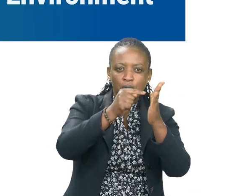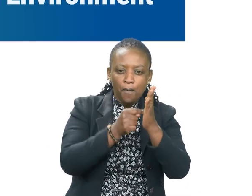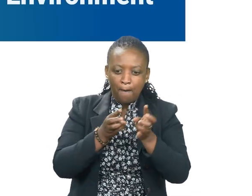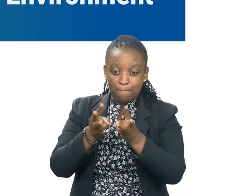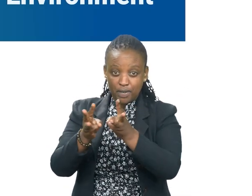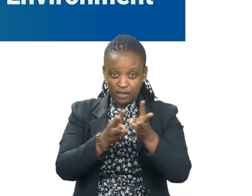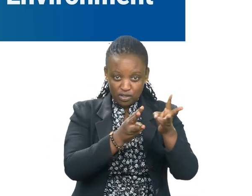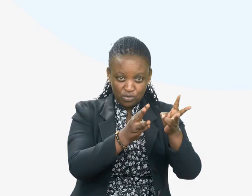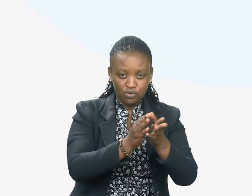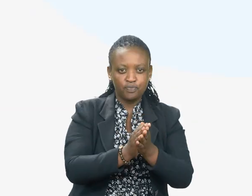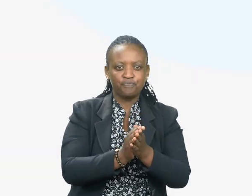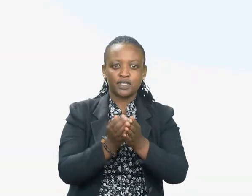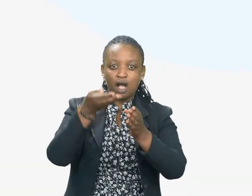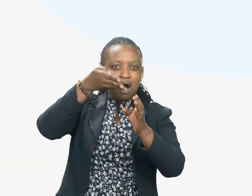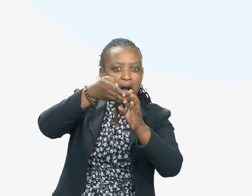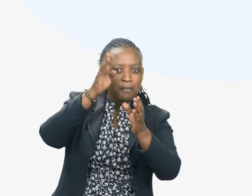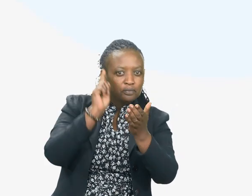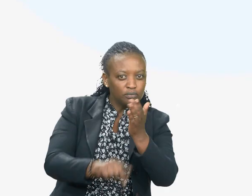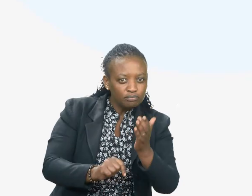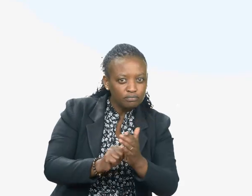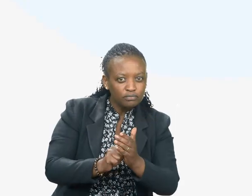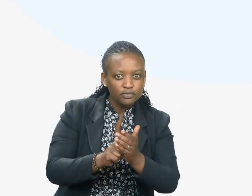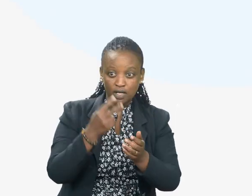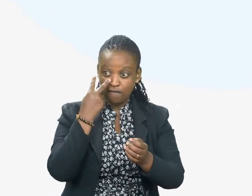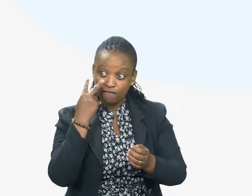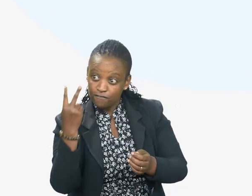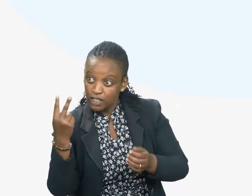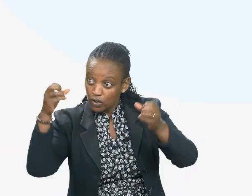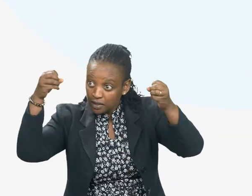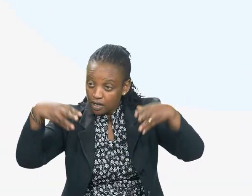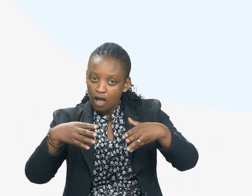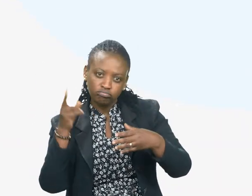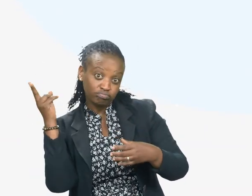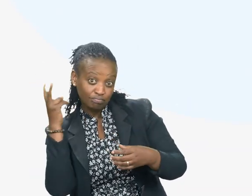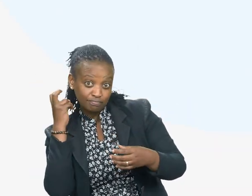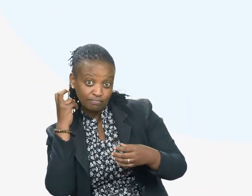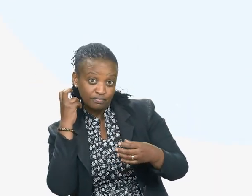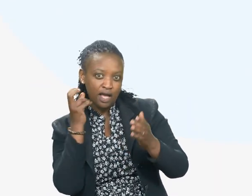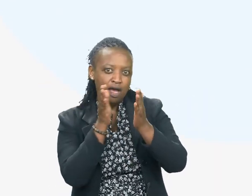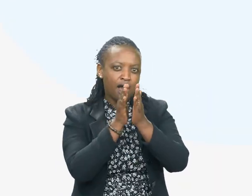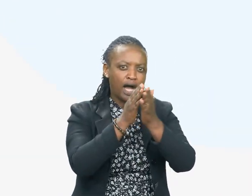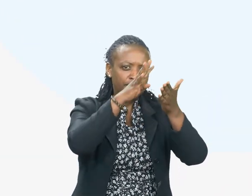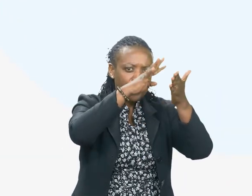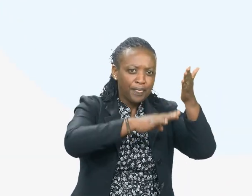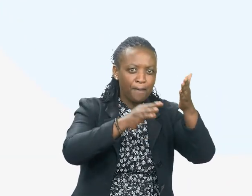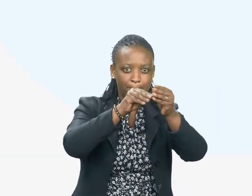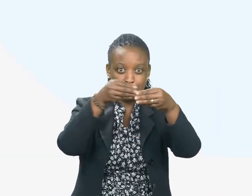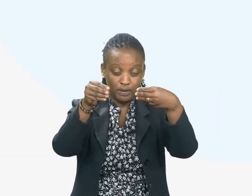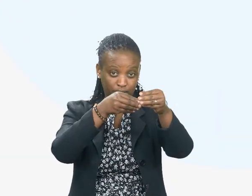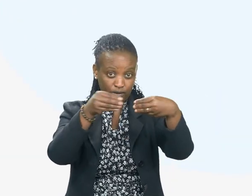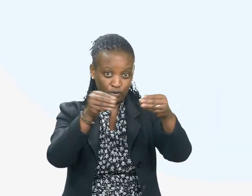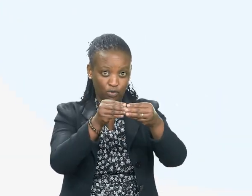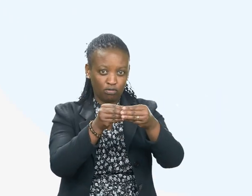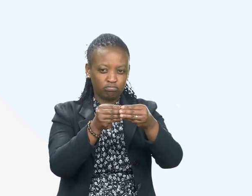diverse instructional methods, including visual, auditory,